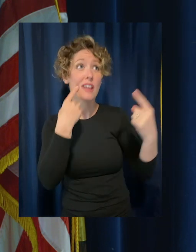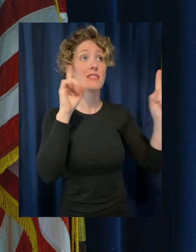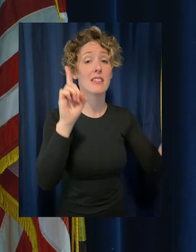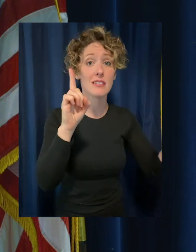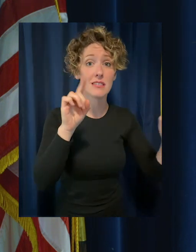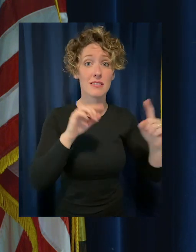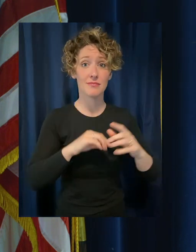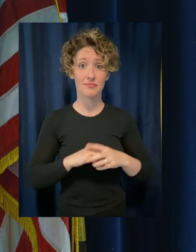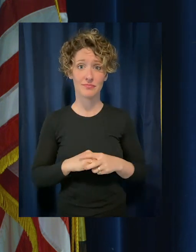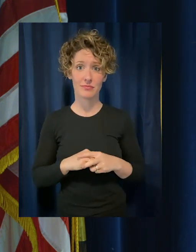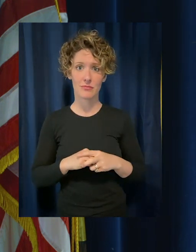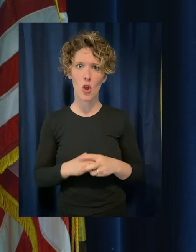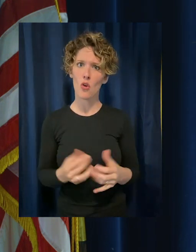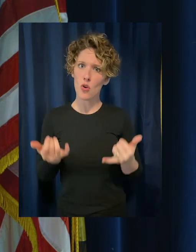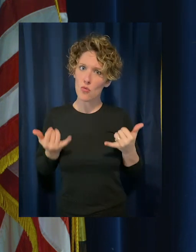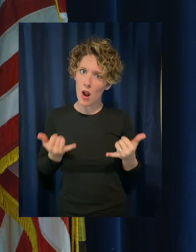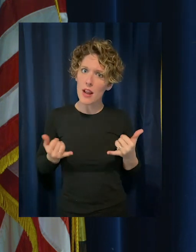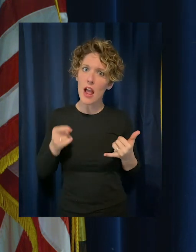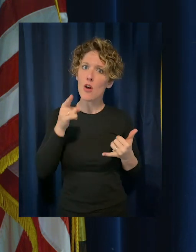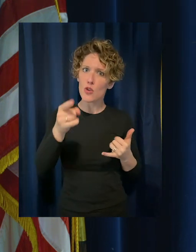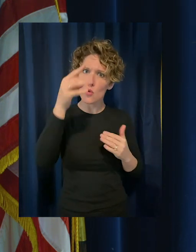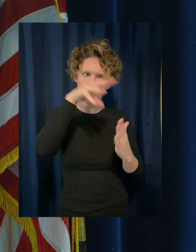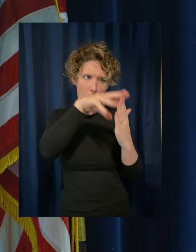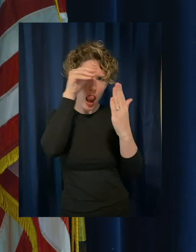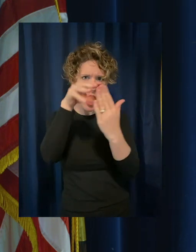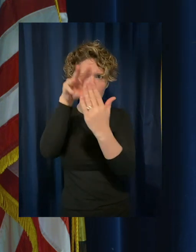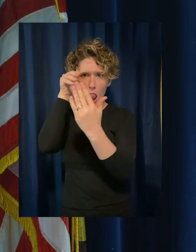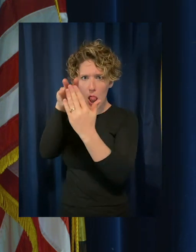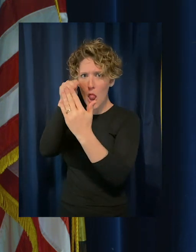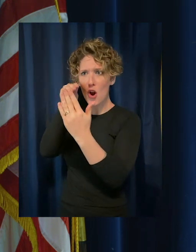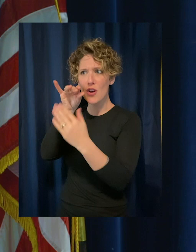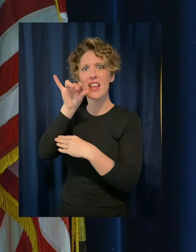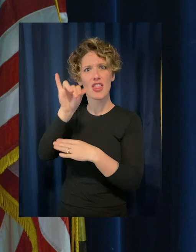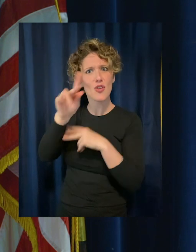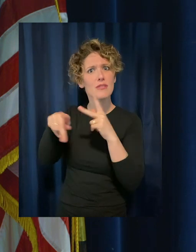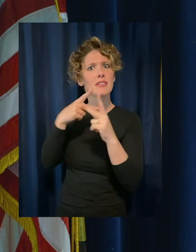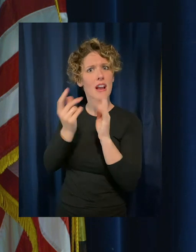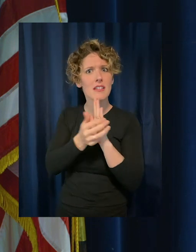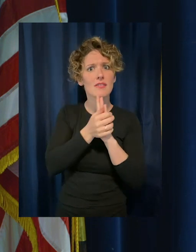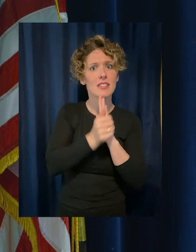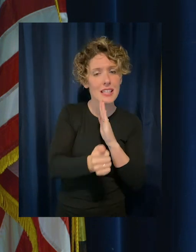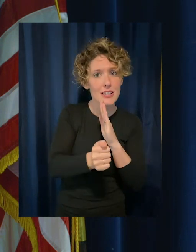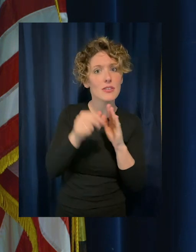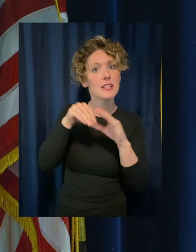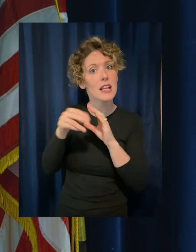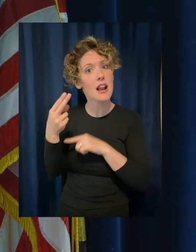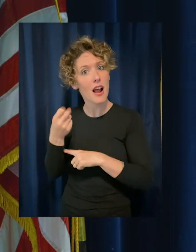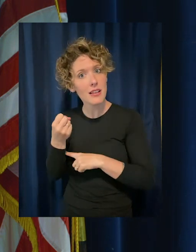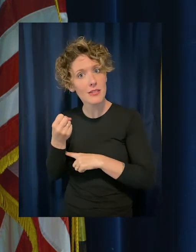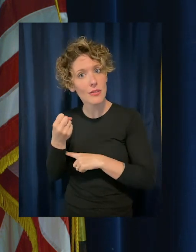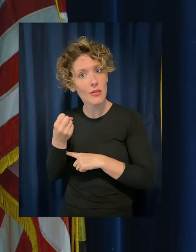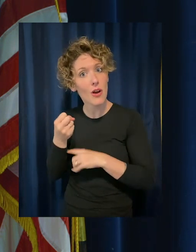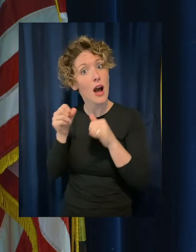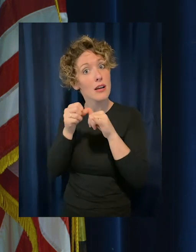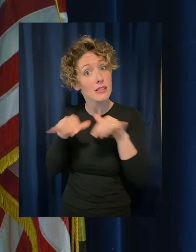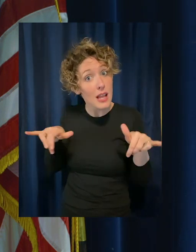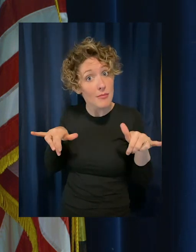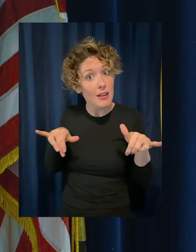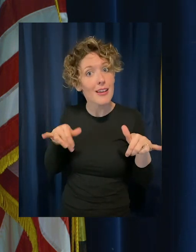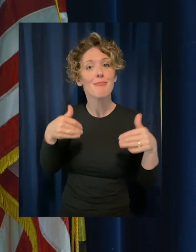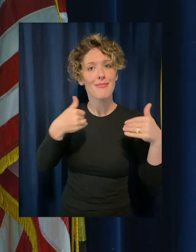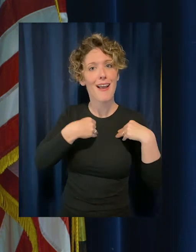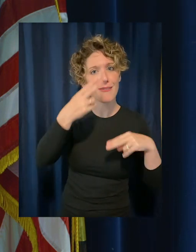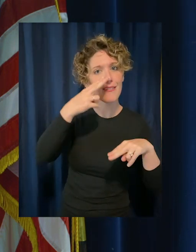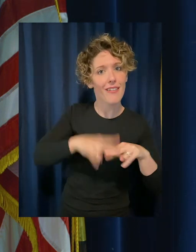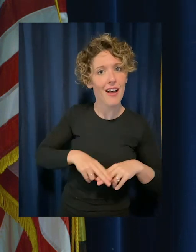very necessary skills while having fun. Those are all skills you will need in whatever career